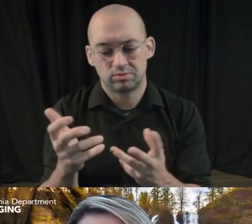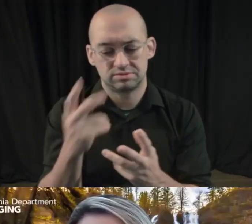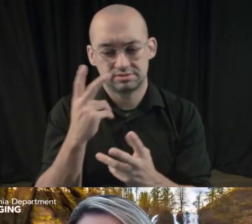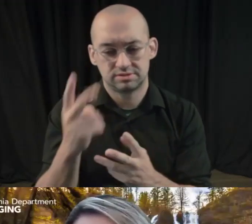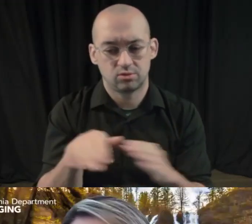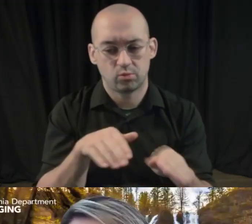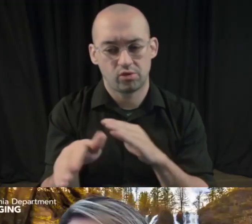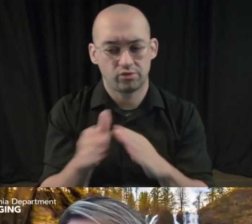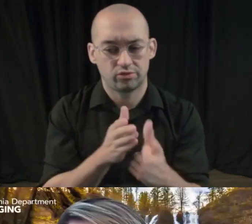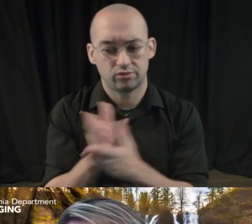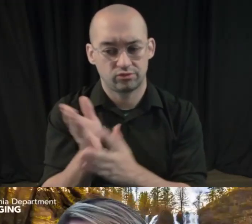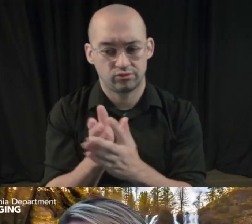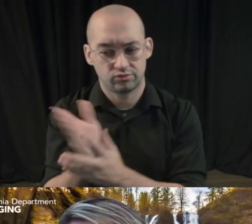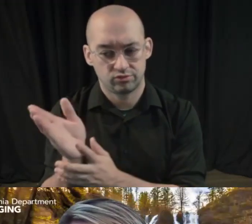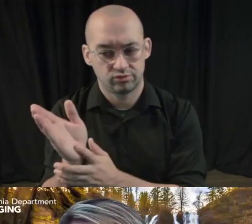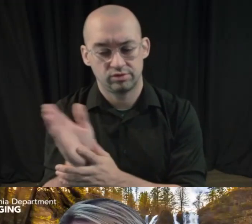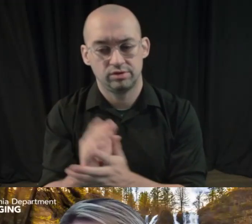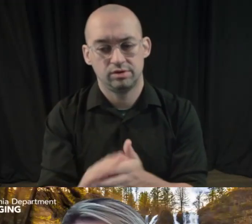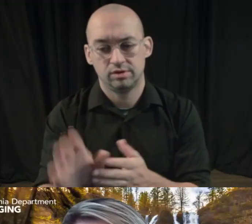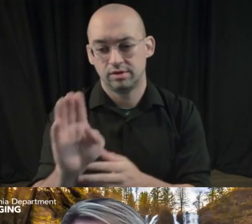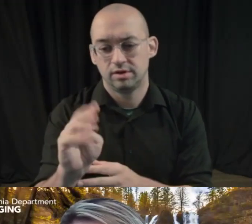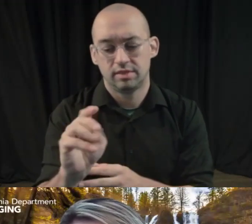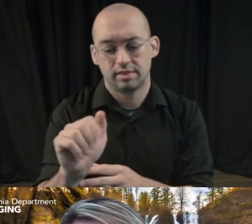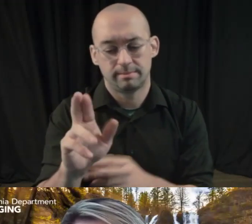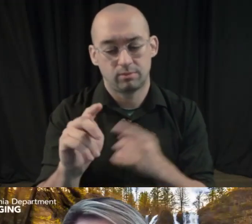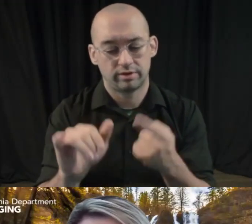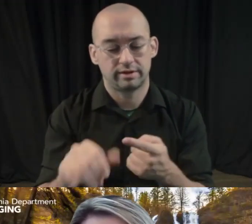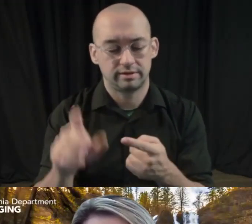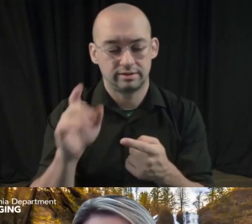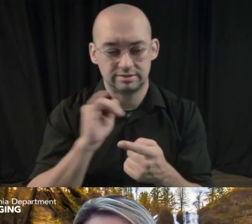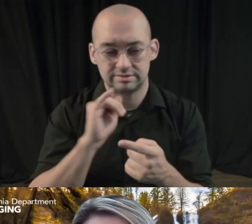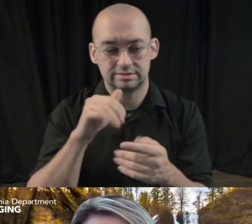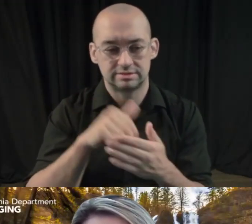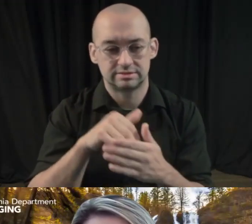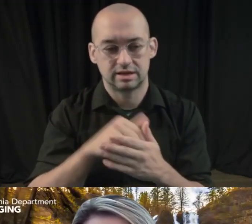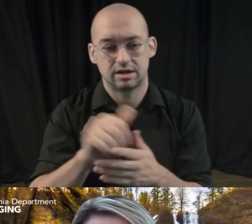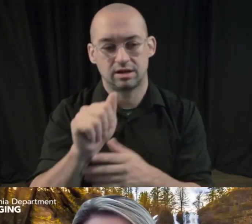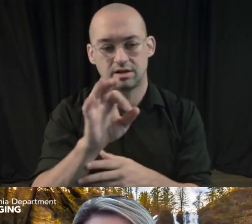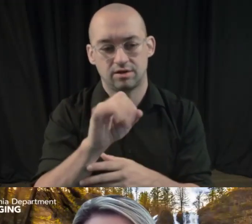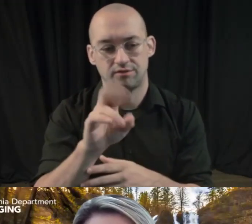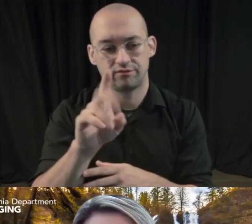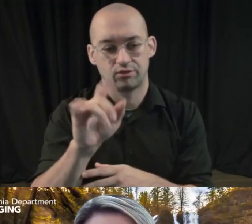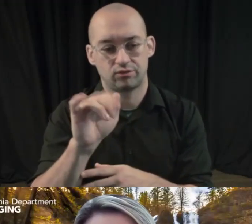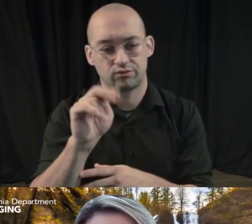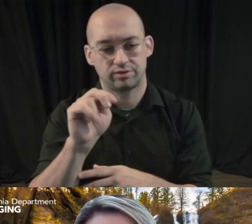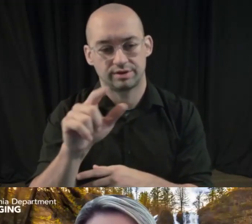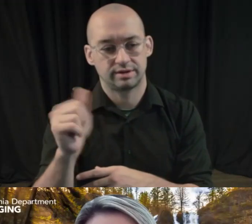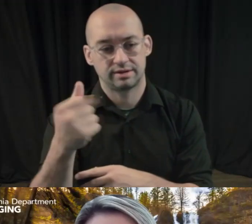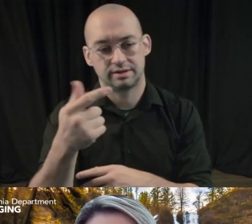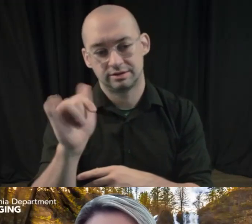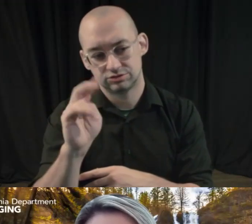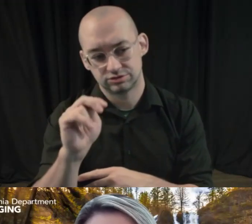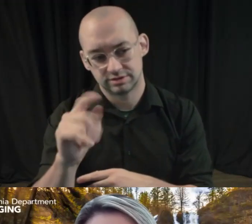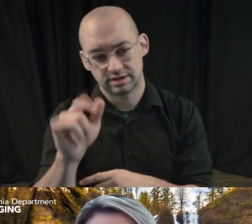question, Marty, it is an area, it's under the affording aging section of the master plan for aging. And I see it as kind